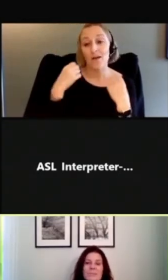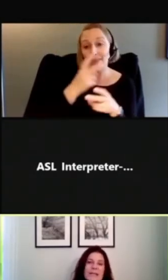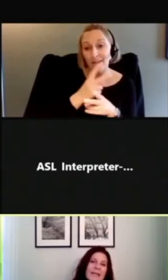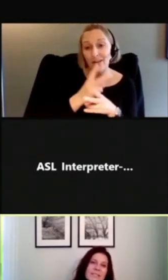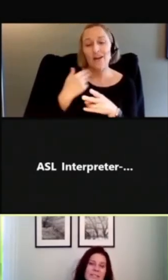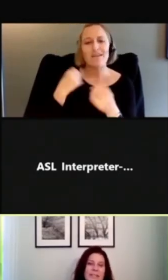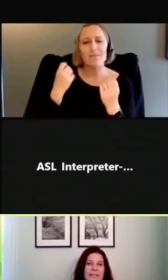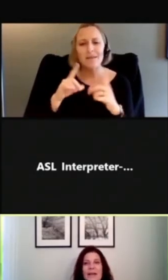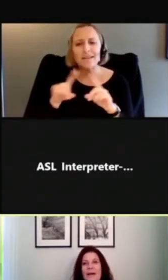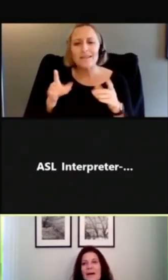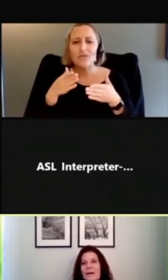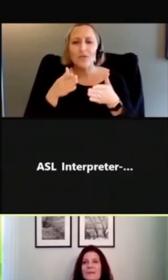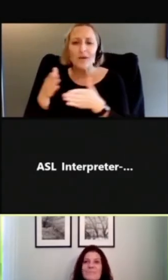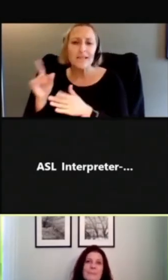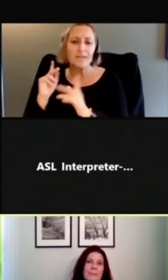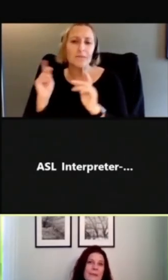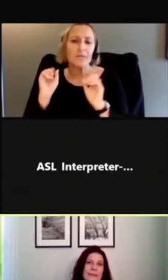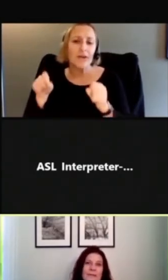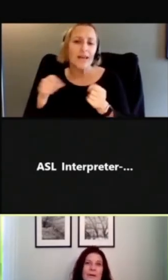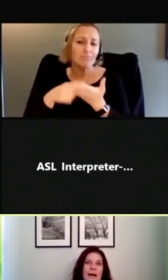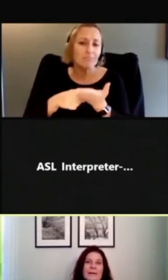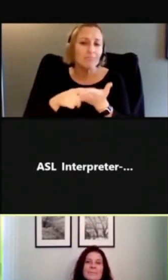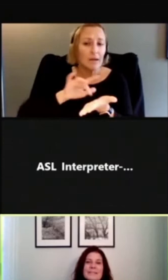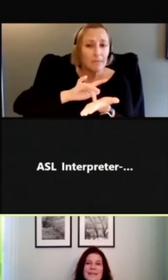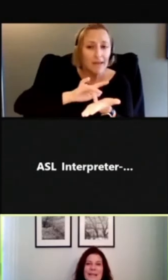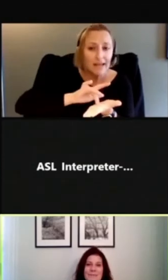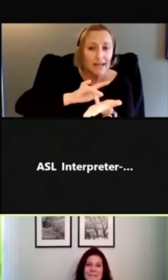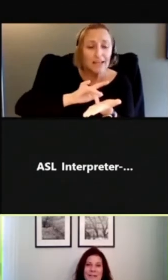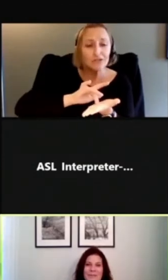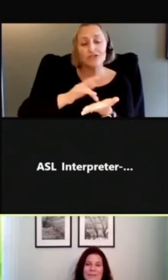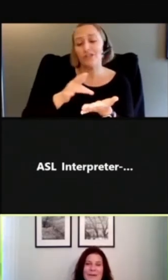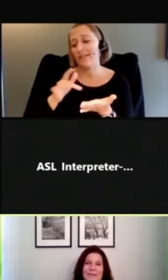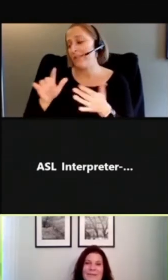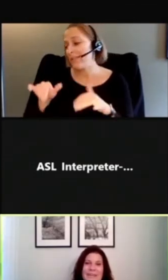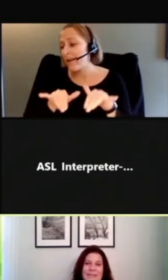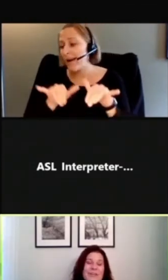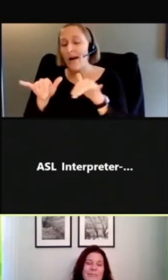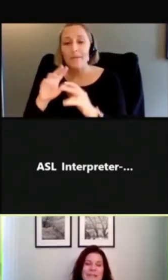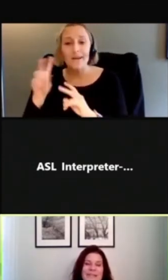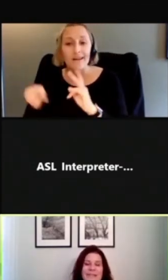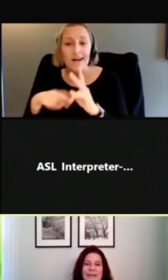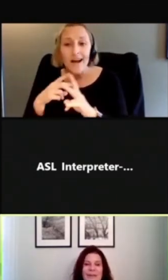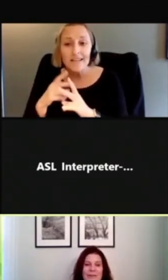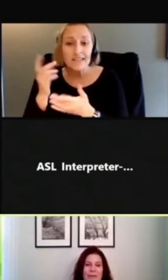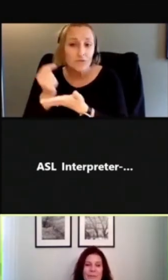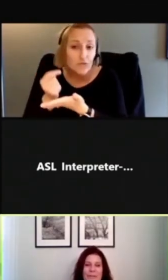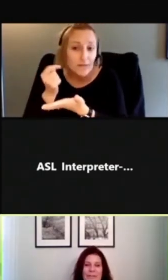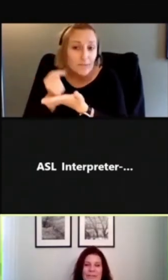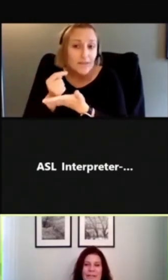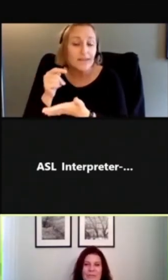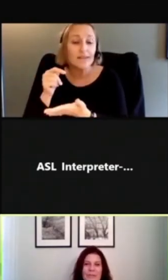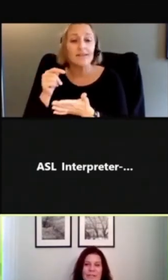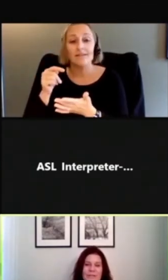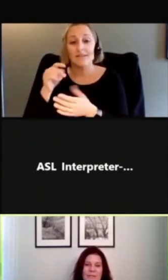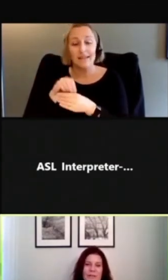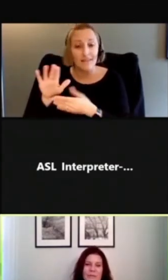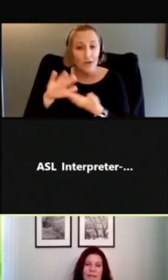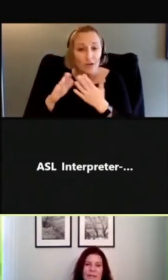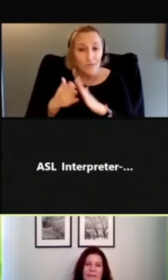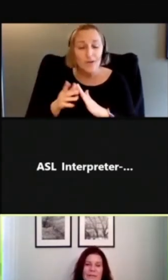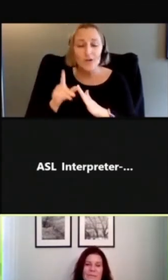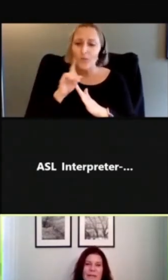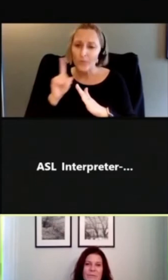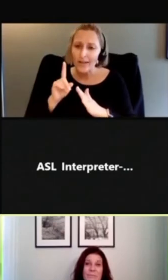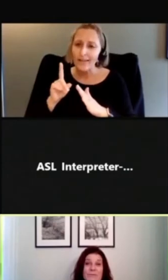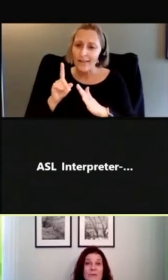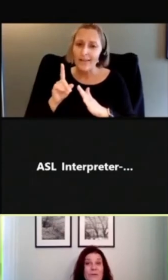talk about medication, common types of treatments in their communities, and it really goes a long